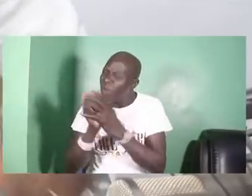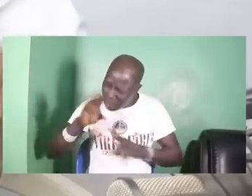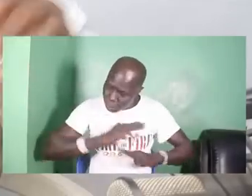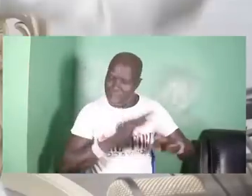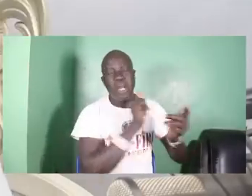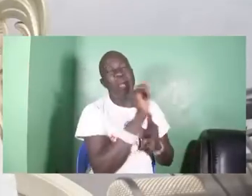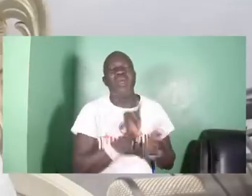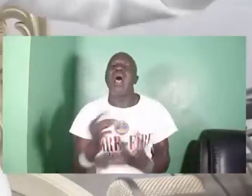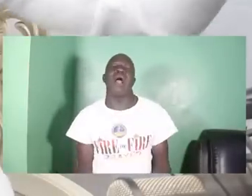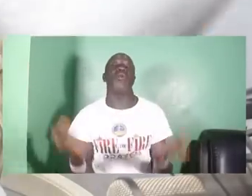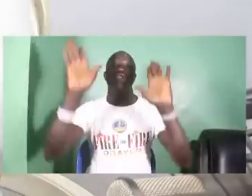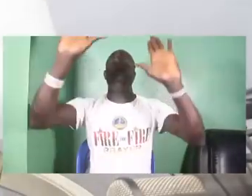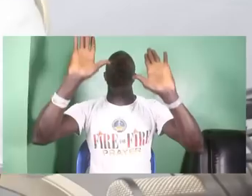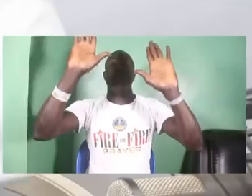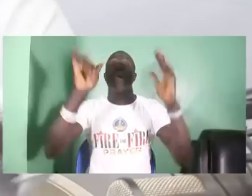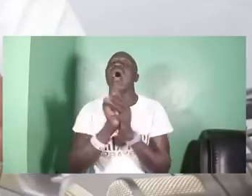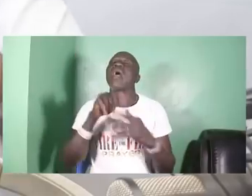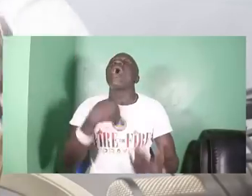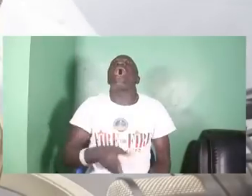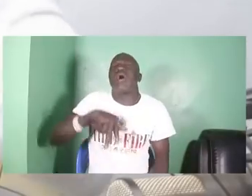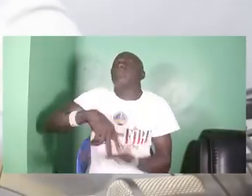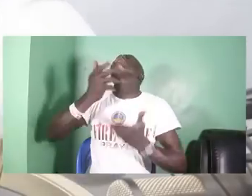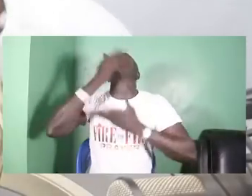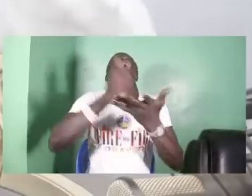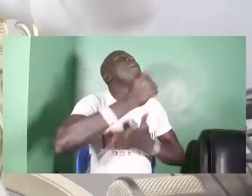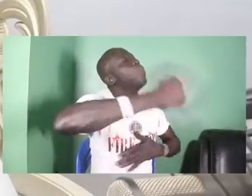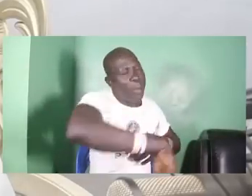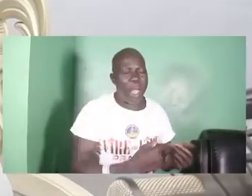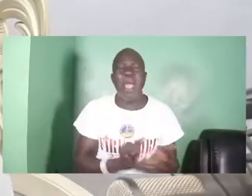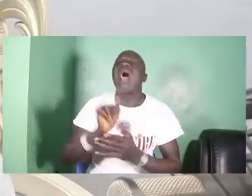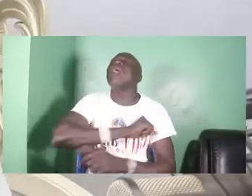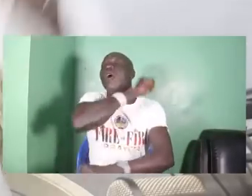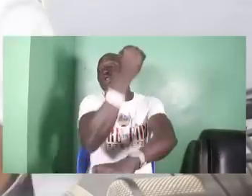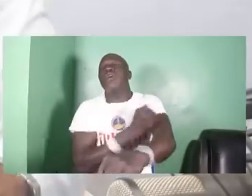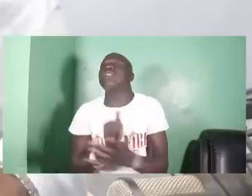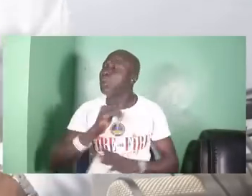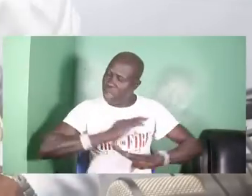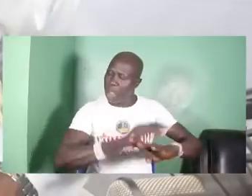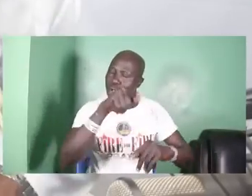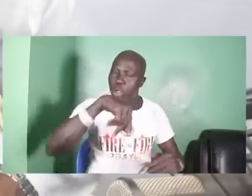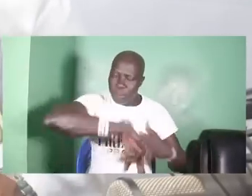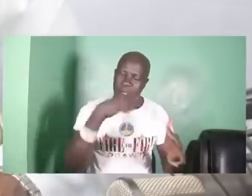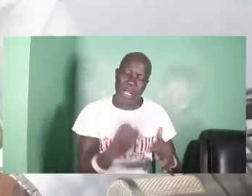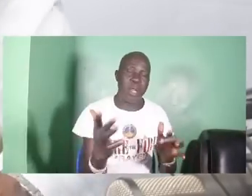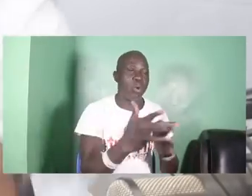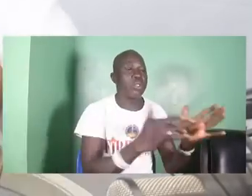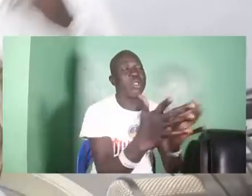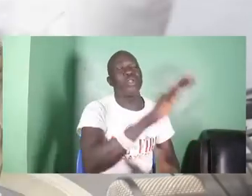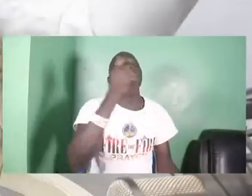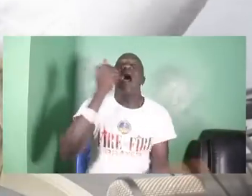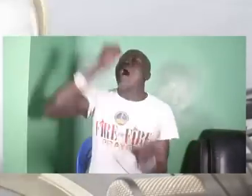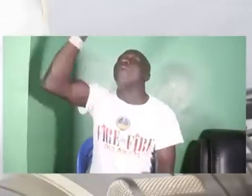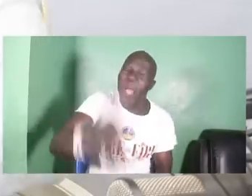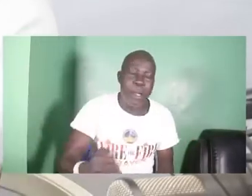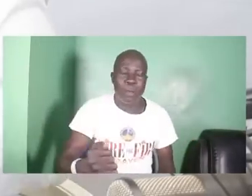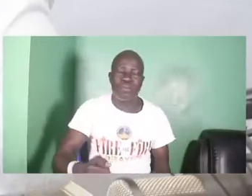it. Every man can tell you. And now what's so can be done? Your Savior with you. I said to the Lord, your person has delivered you. Lord, Jesus. In the name of